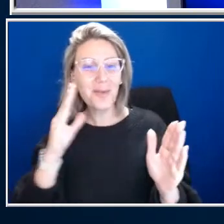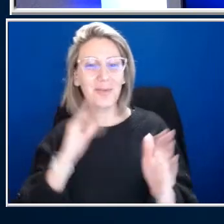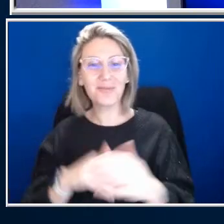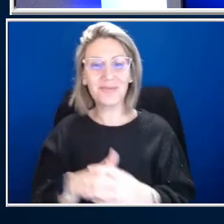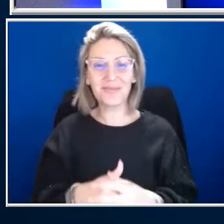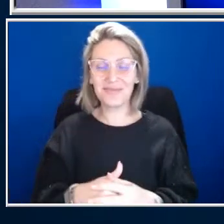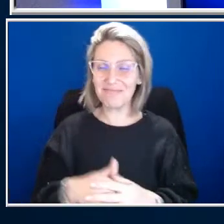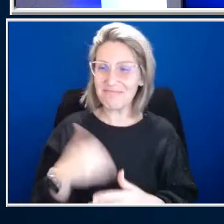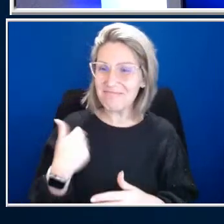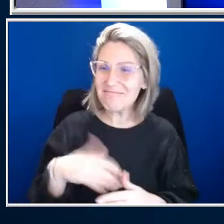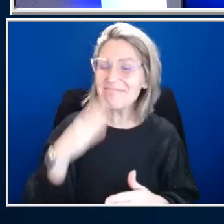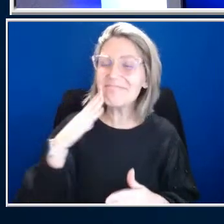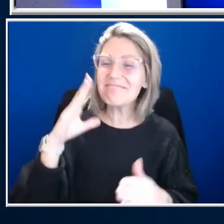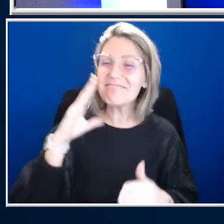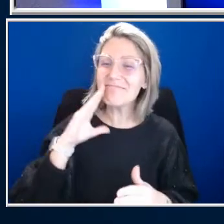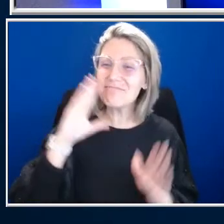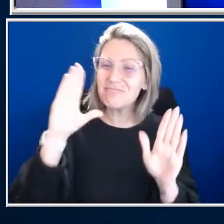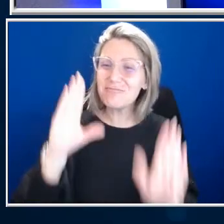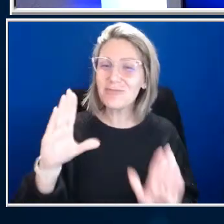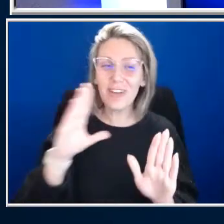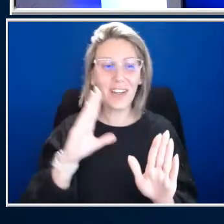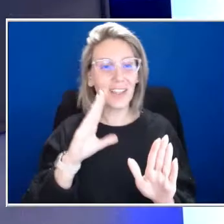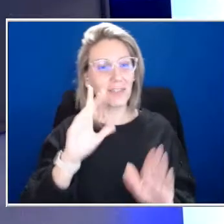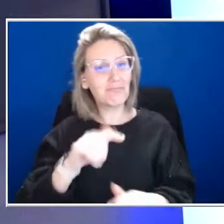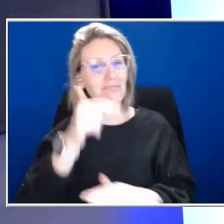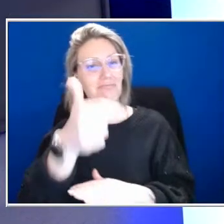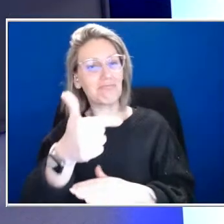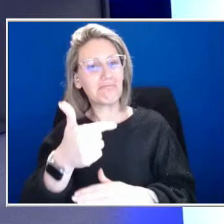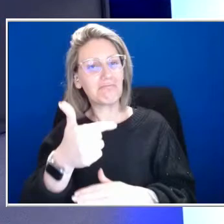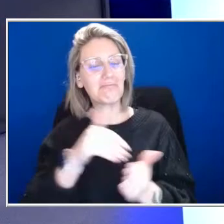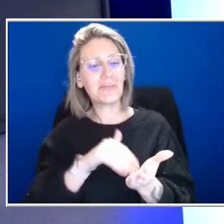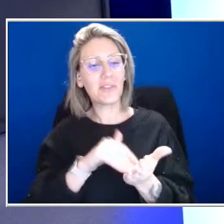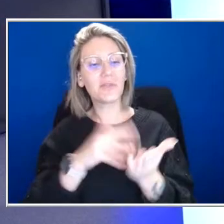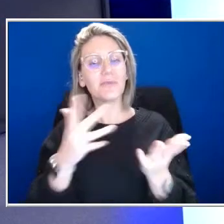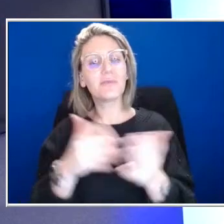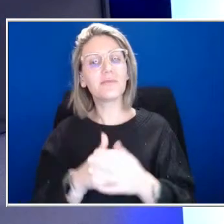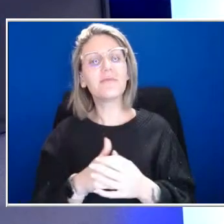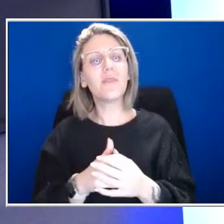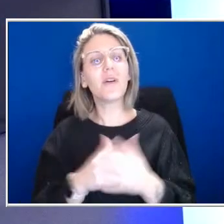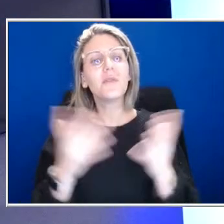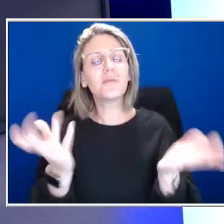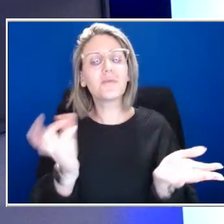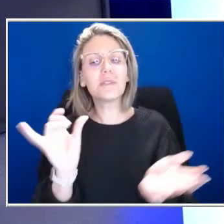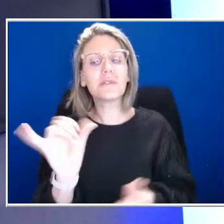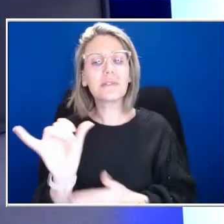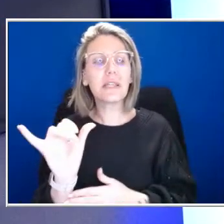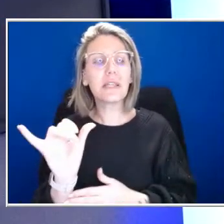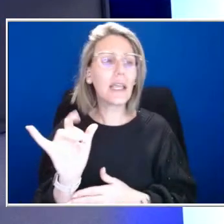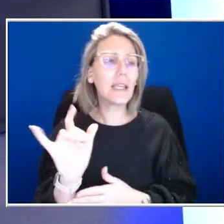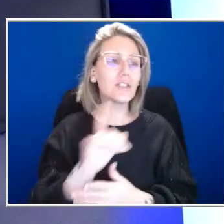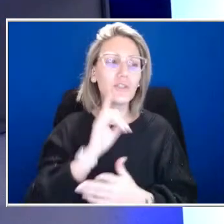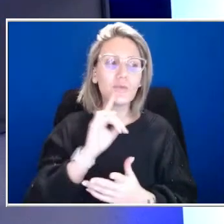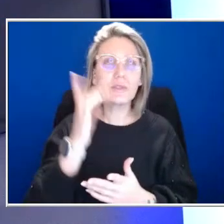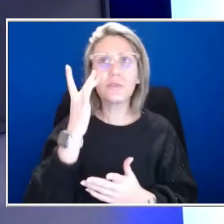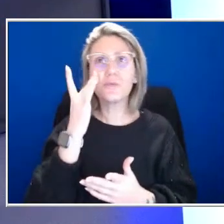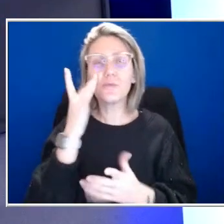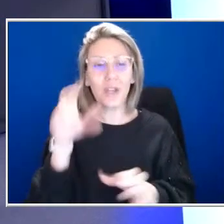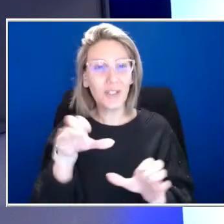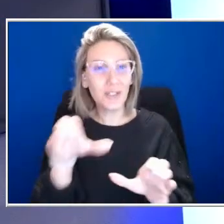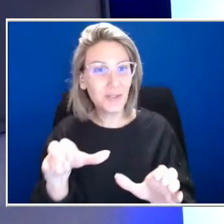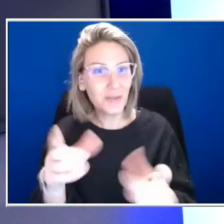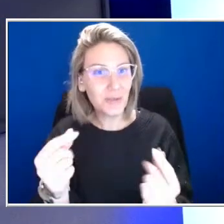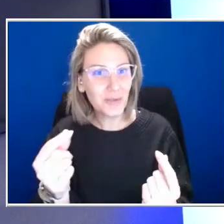great. Good to have you. So, Dr. Vidic, let's start with you. What is it like to know that Gene is it's really why you do what you do? He's getting more time with his